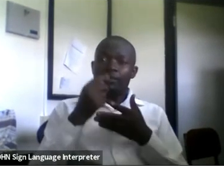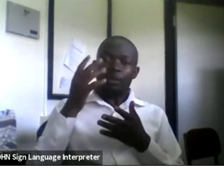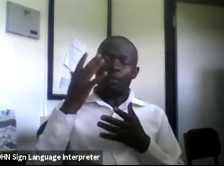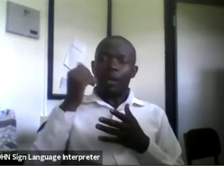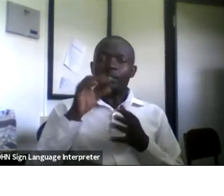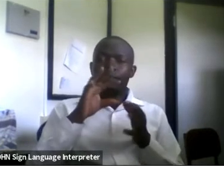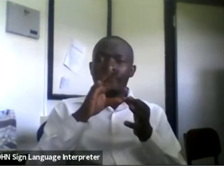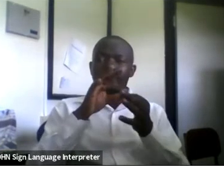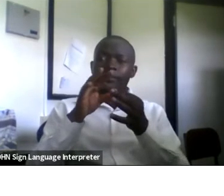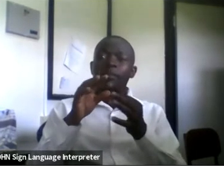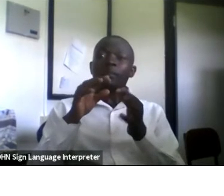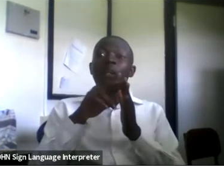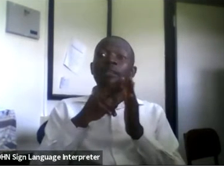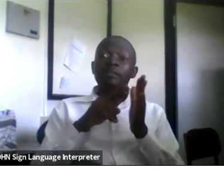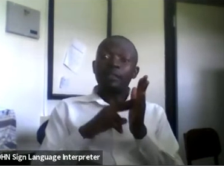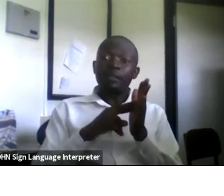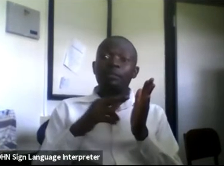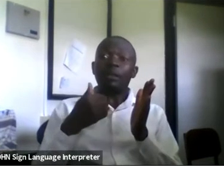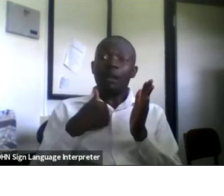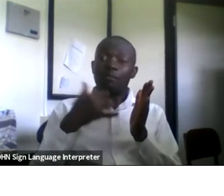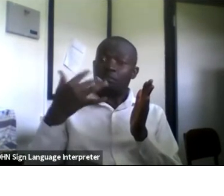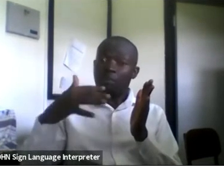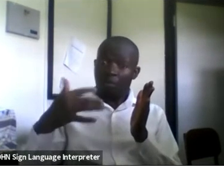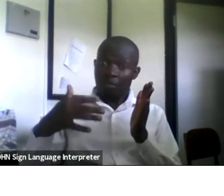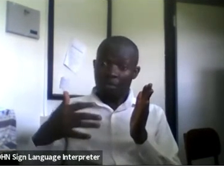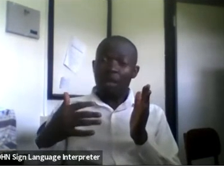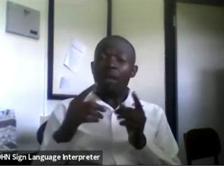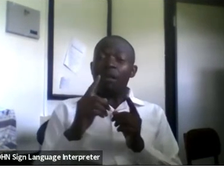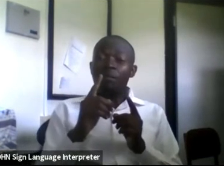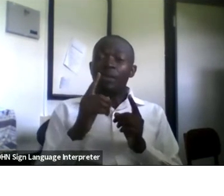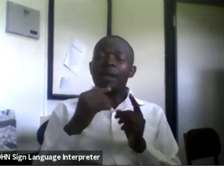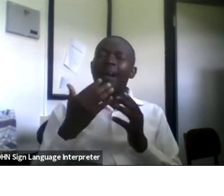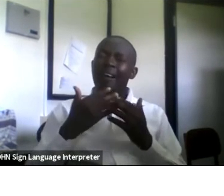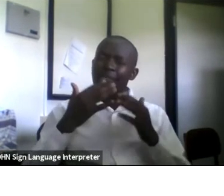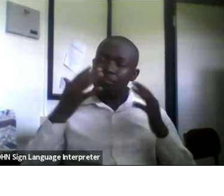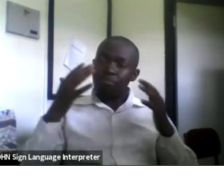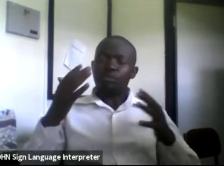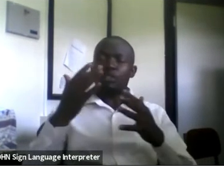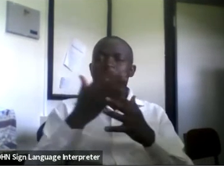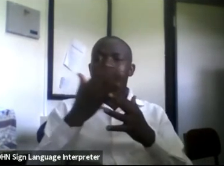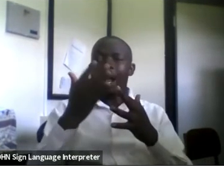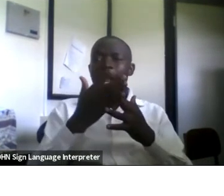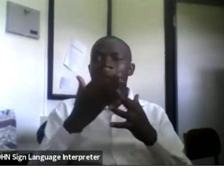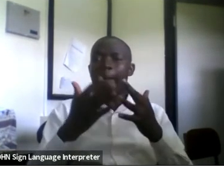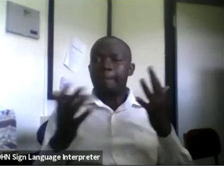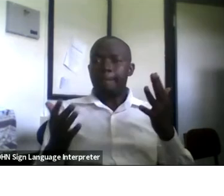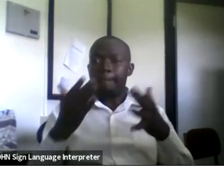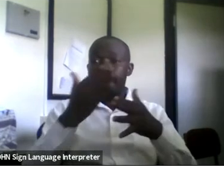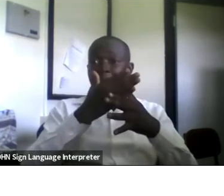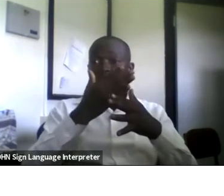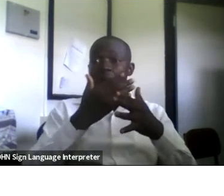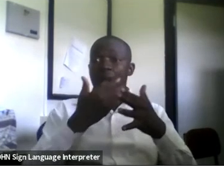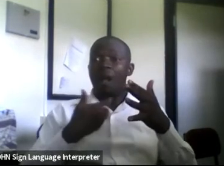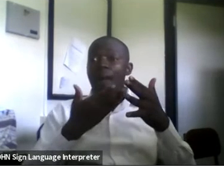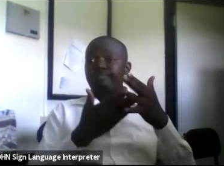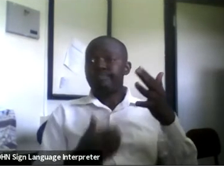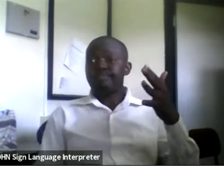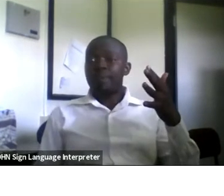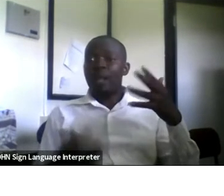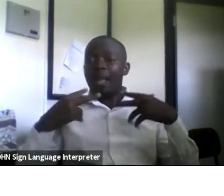The report will have the exact figure. There is a huge task. There is a huge gap of healthcare